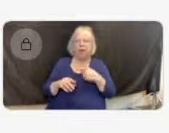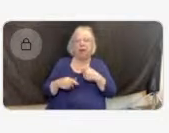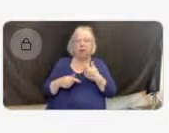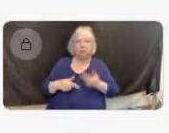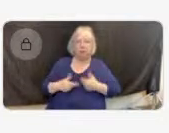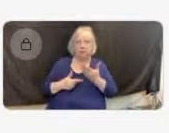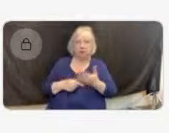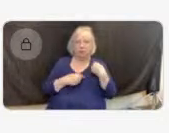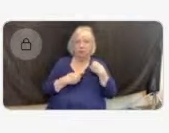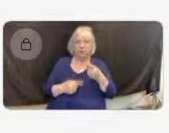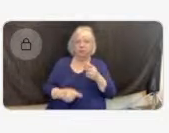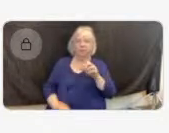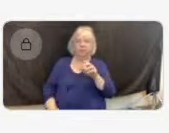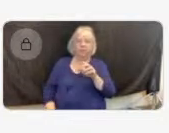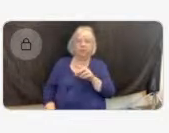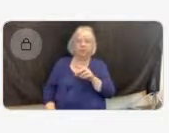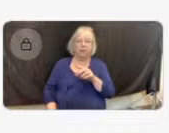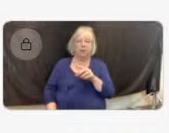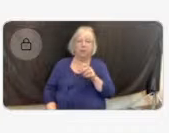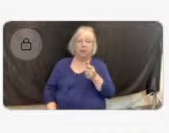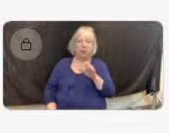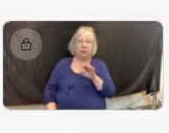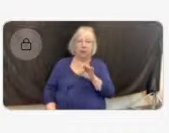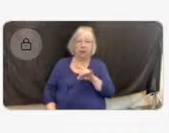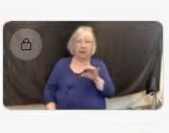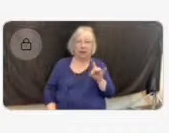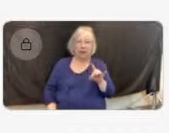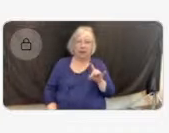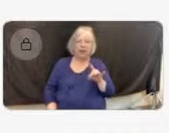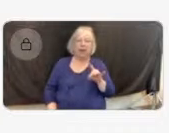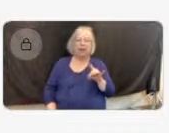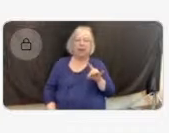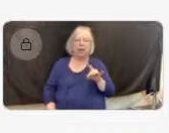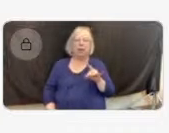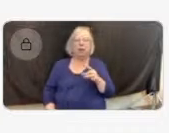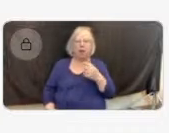have not been touched like we'd like to touch them yet, but